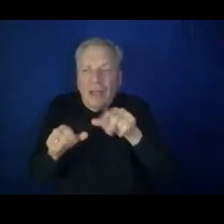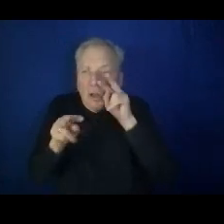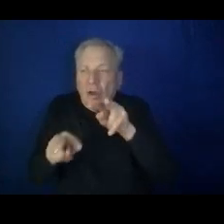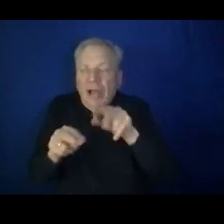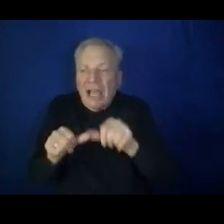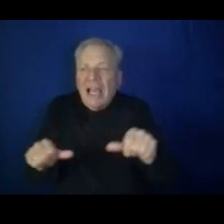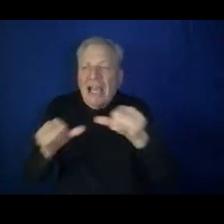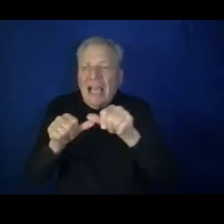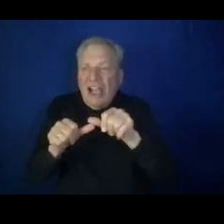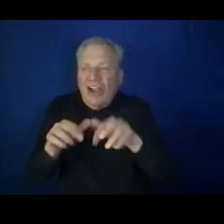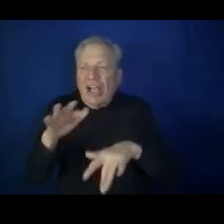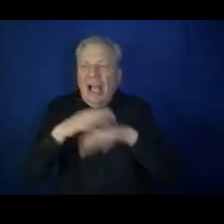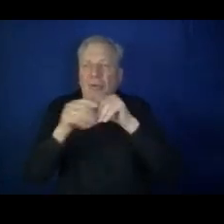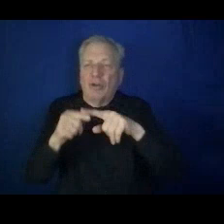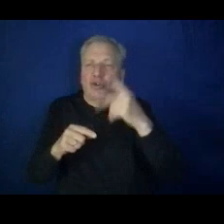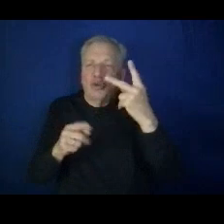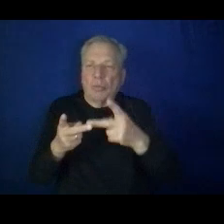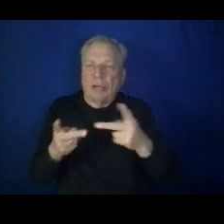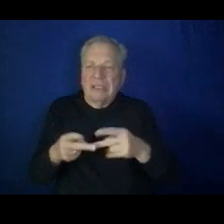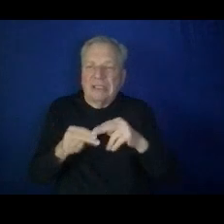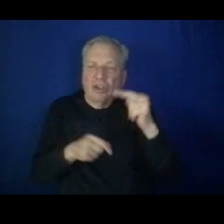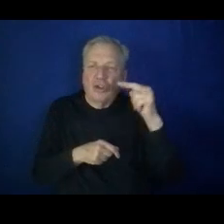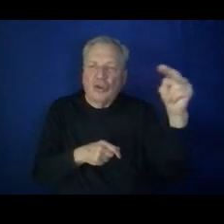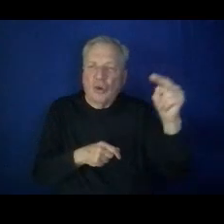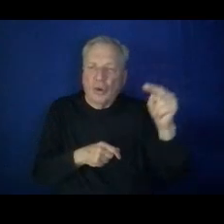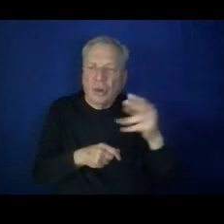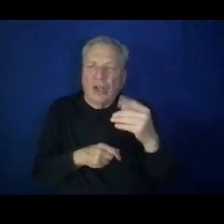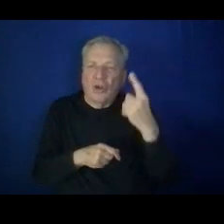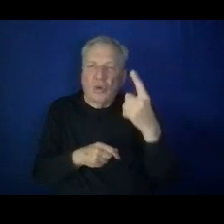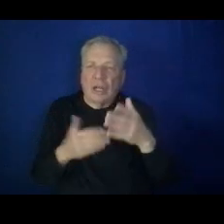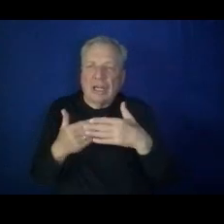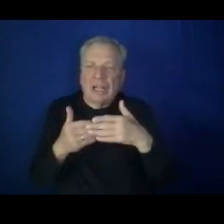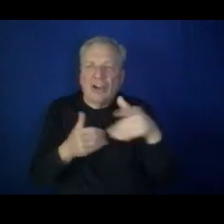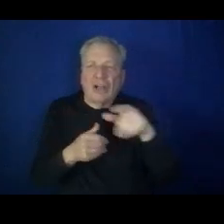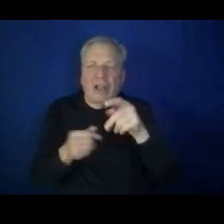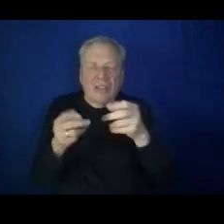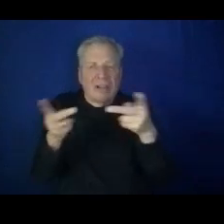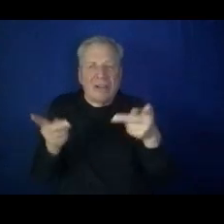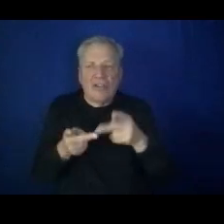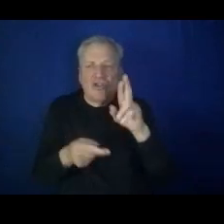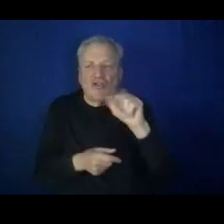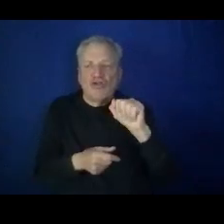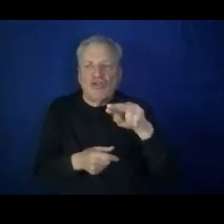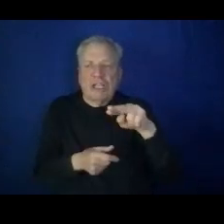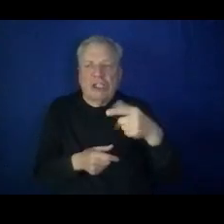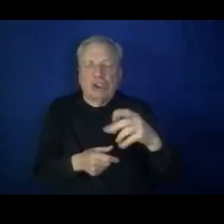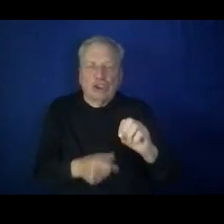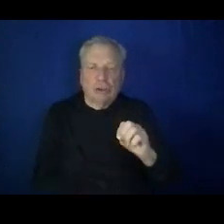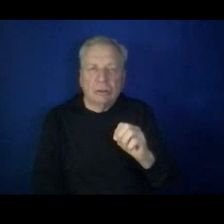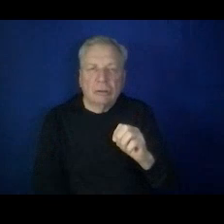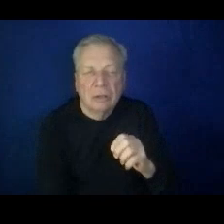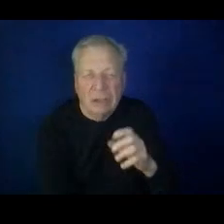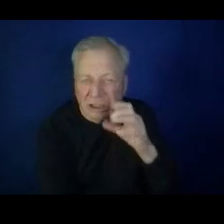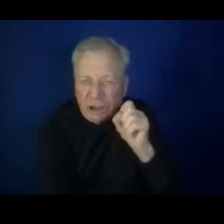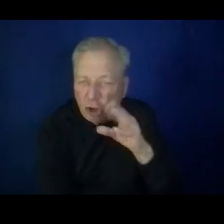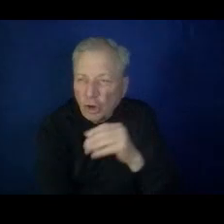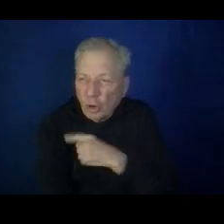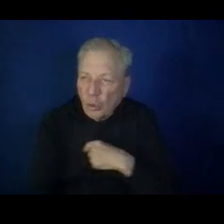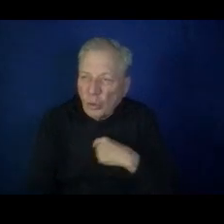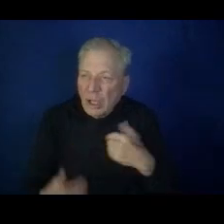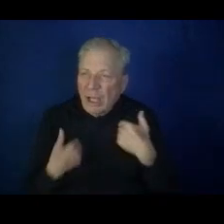up north and one down here by the Wyoming range. And we've got grizzly bears now